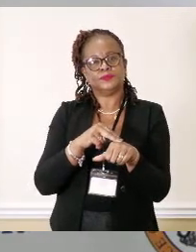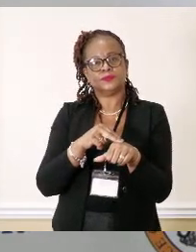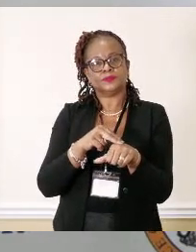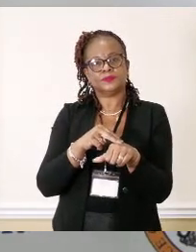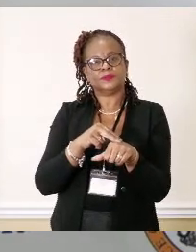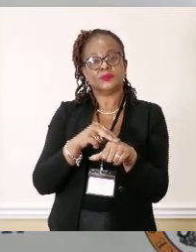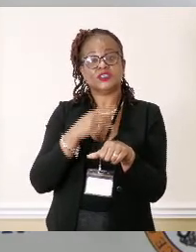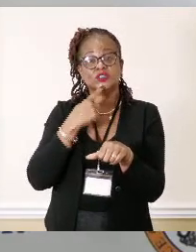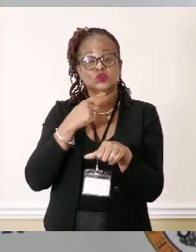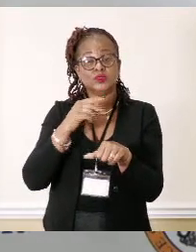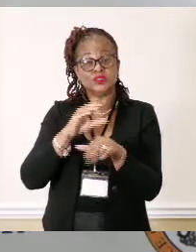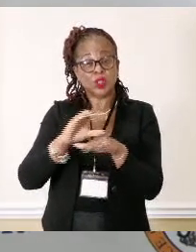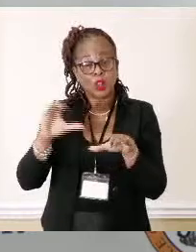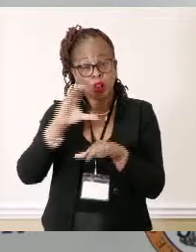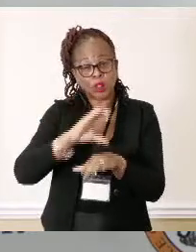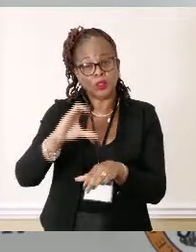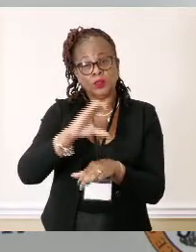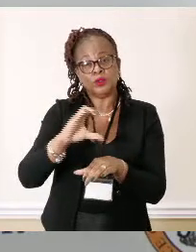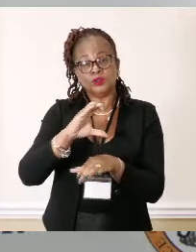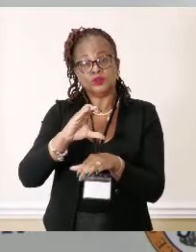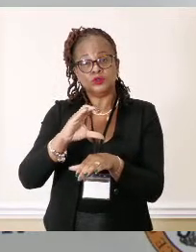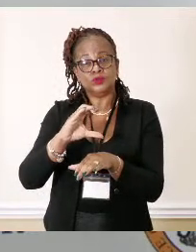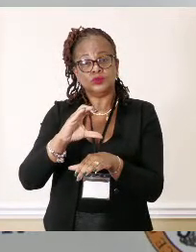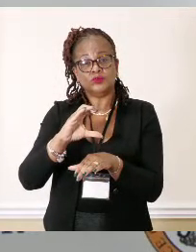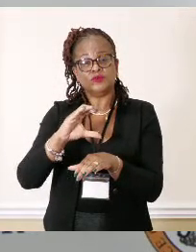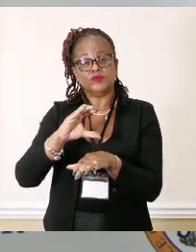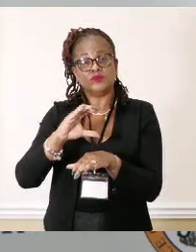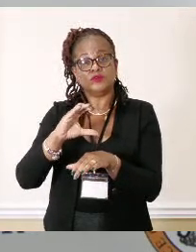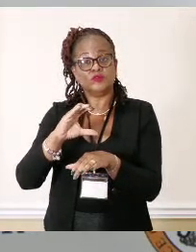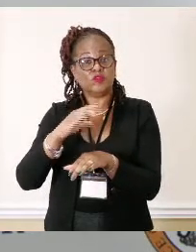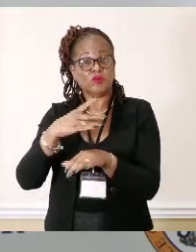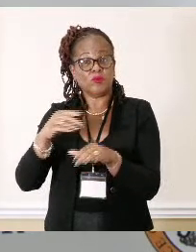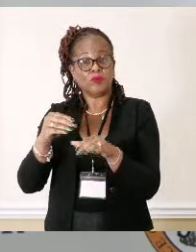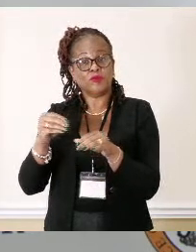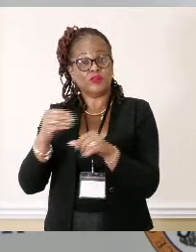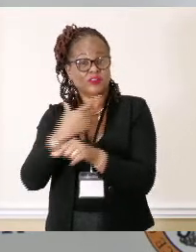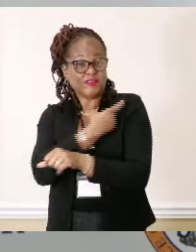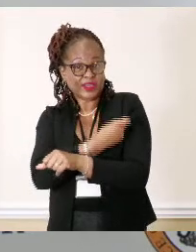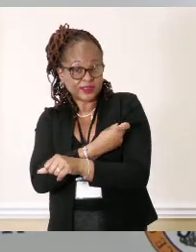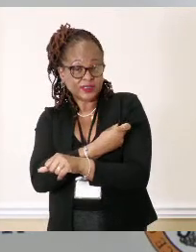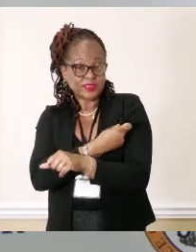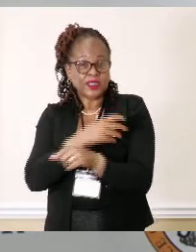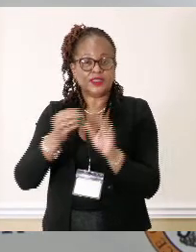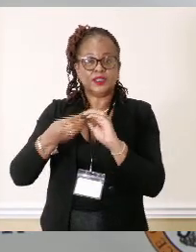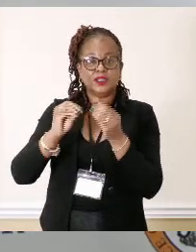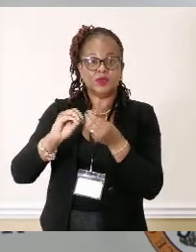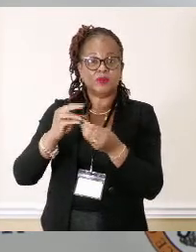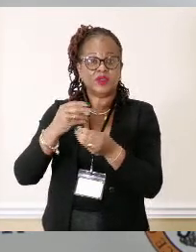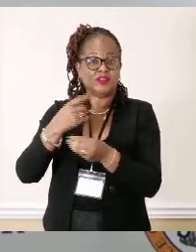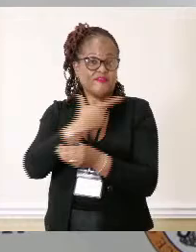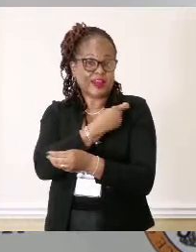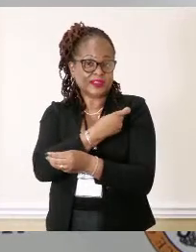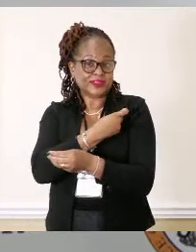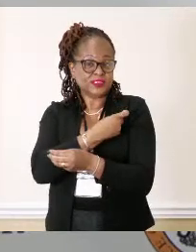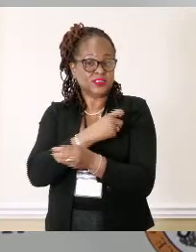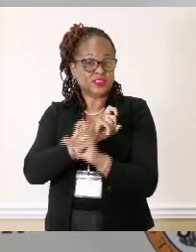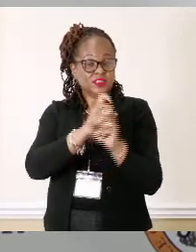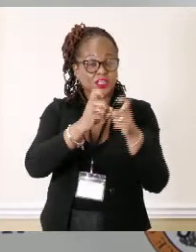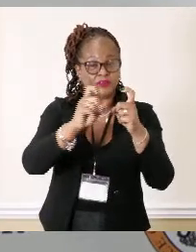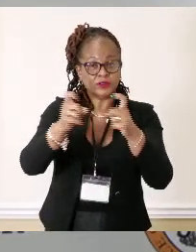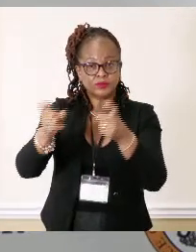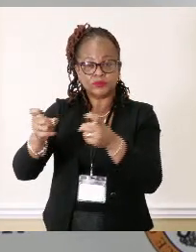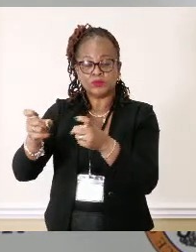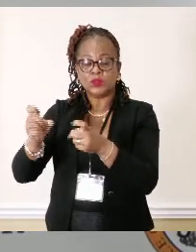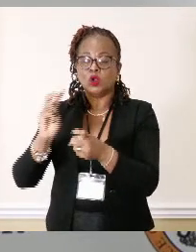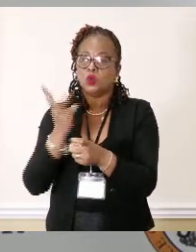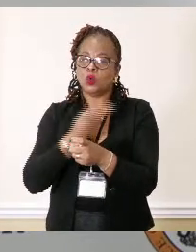As we seek to increase access to the COVID-19 vaccine and the number of vaccinations administered, we